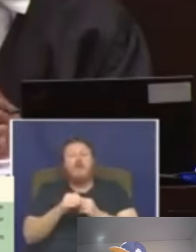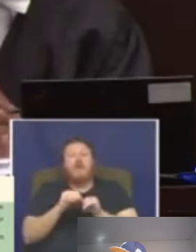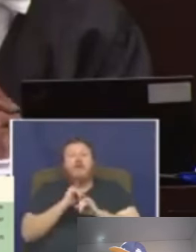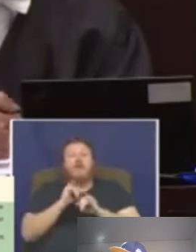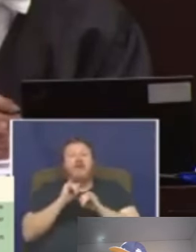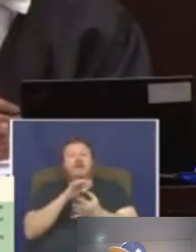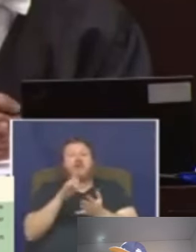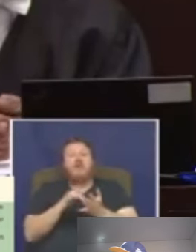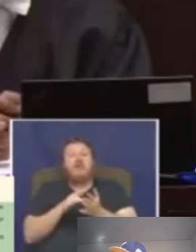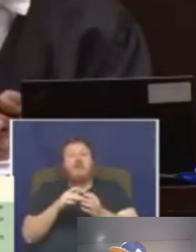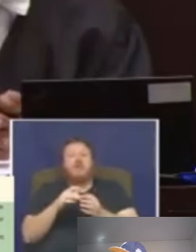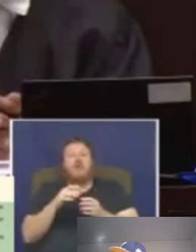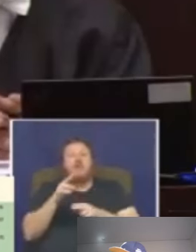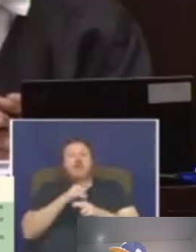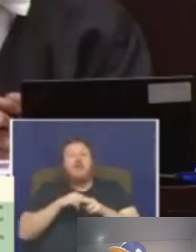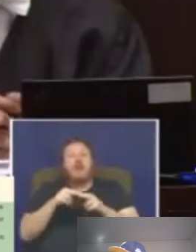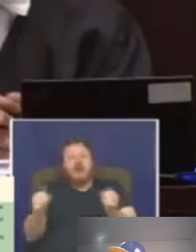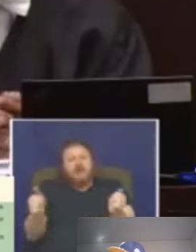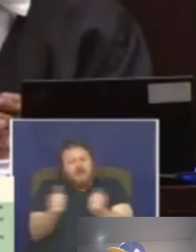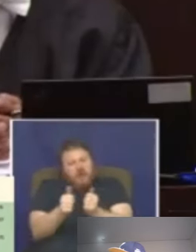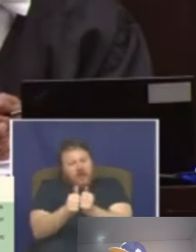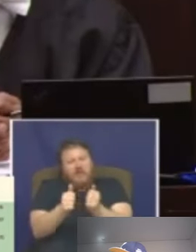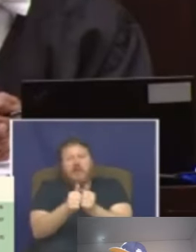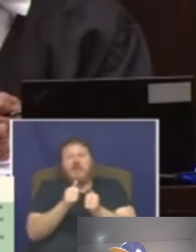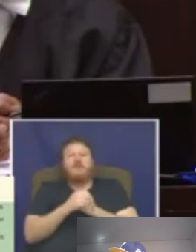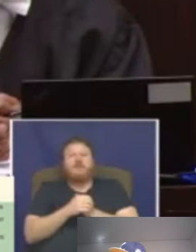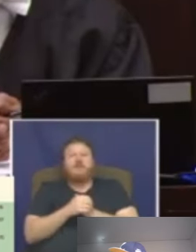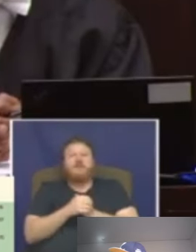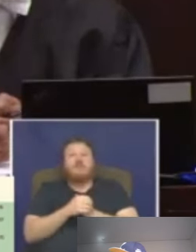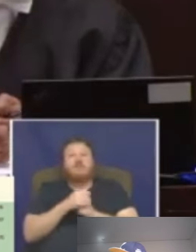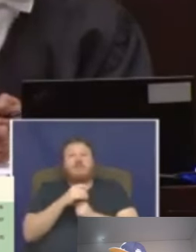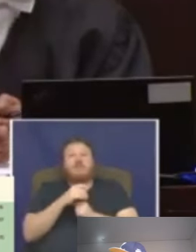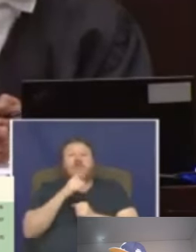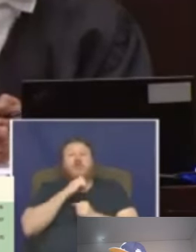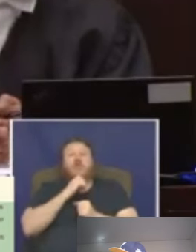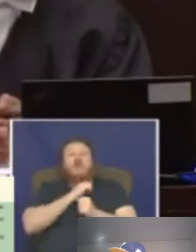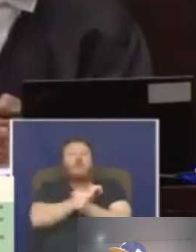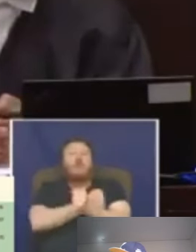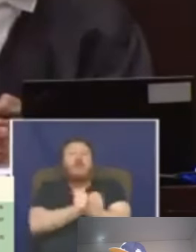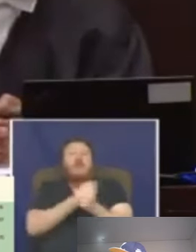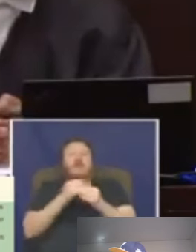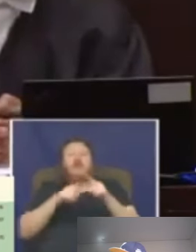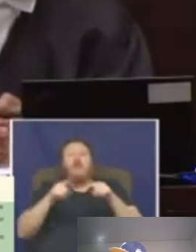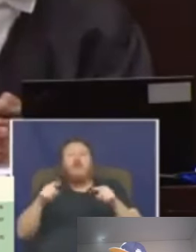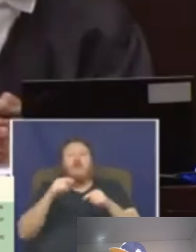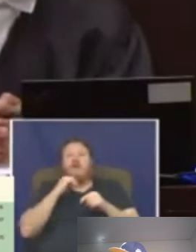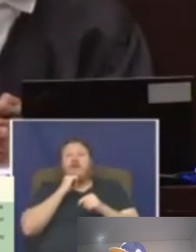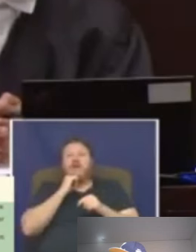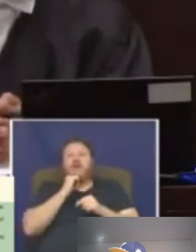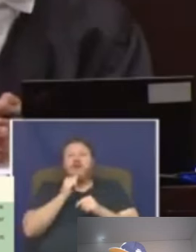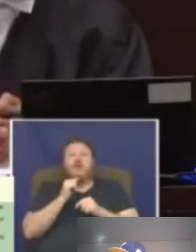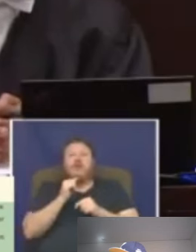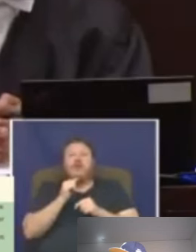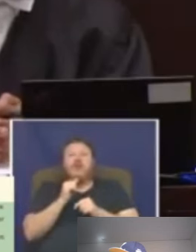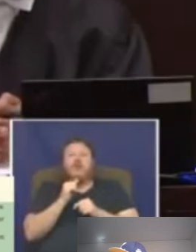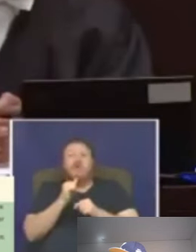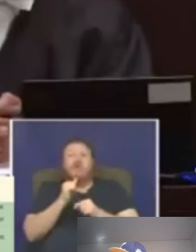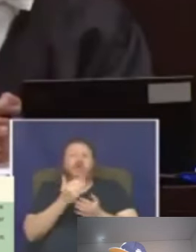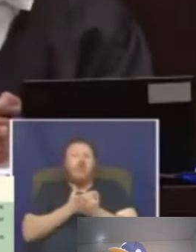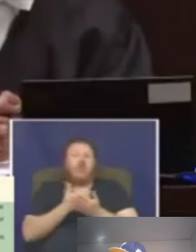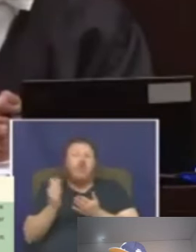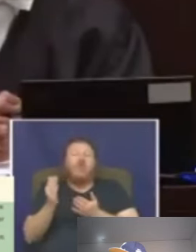pull together as a nation rather than pull apart, using our strength in diversity rather than tearing ourselves apart at the seams of our rich